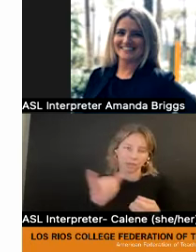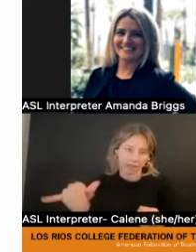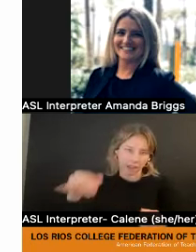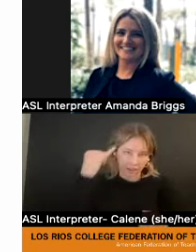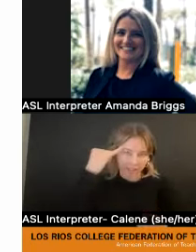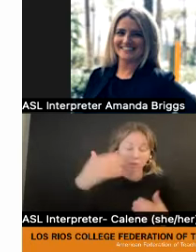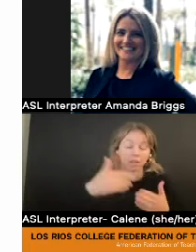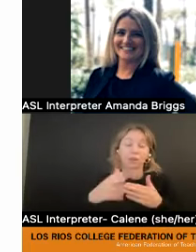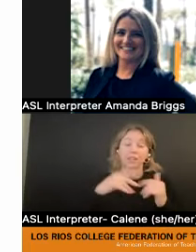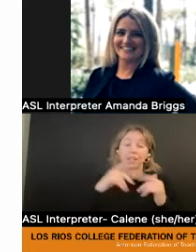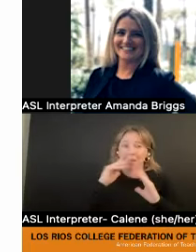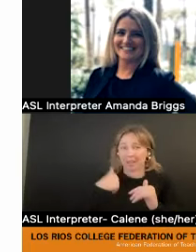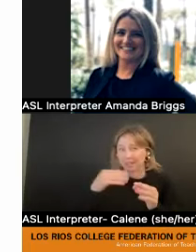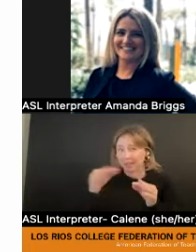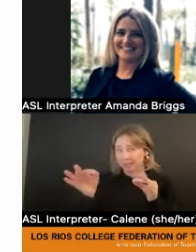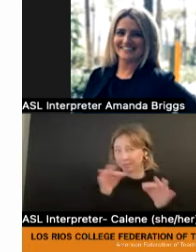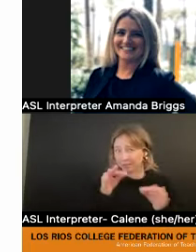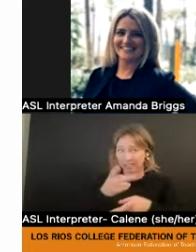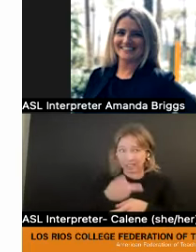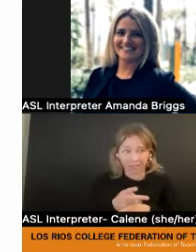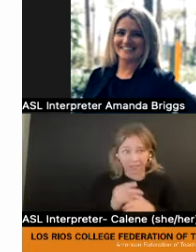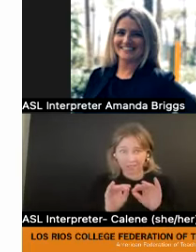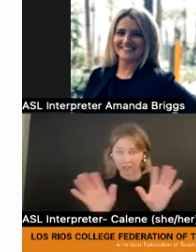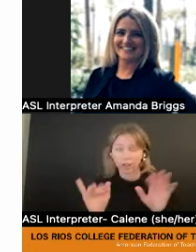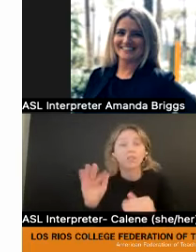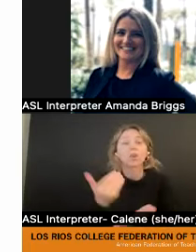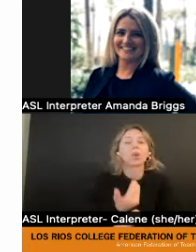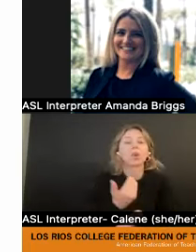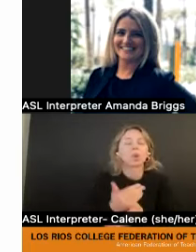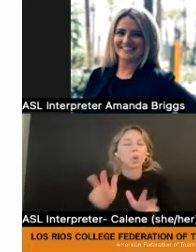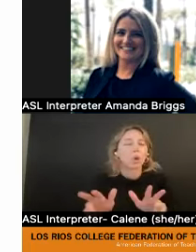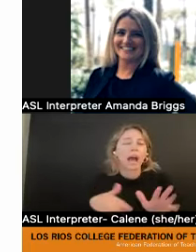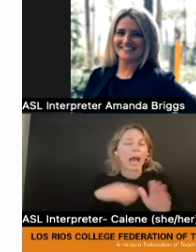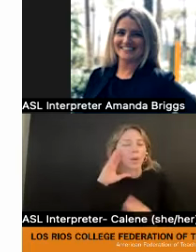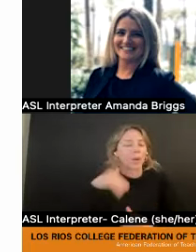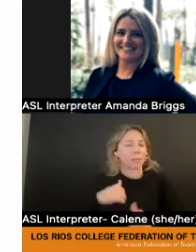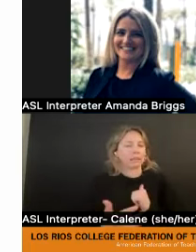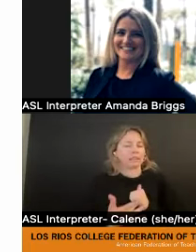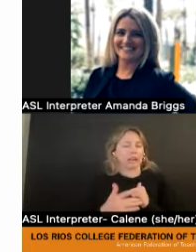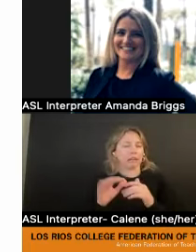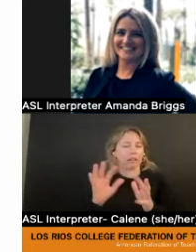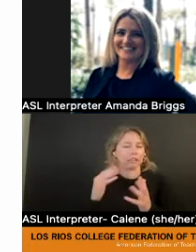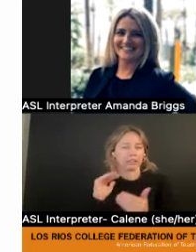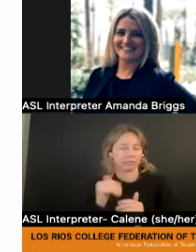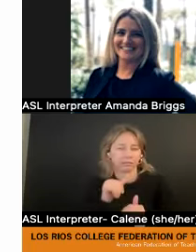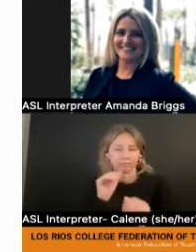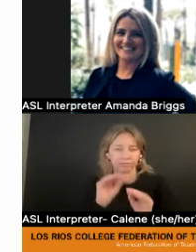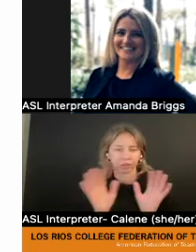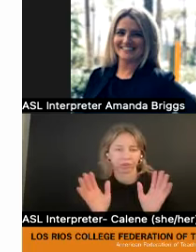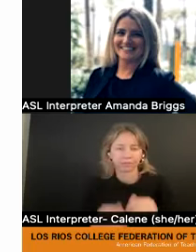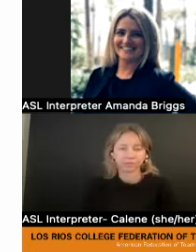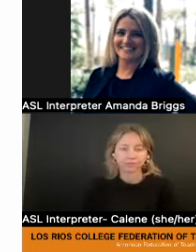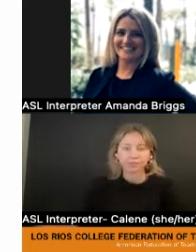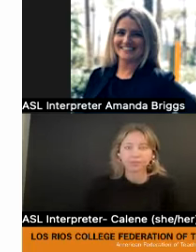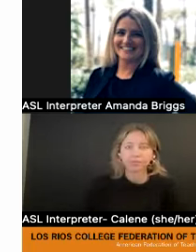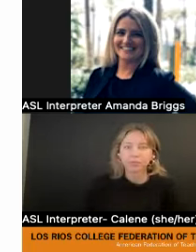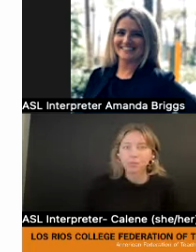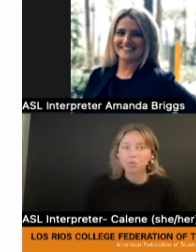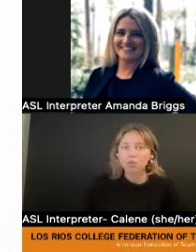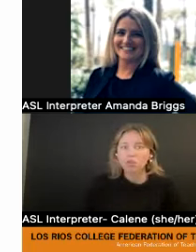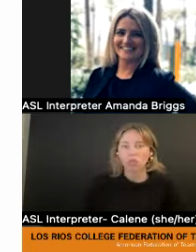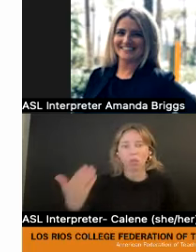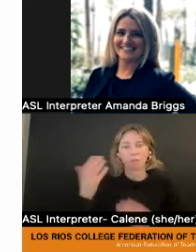that I explained that carefully enough. If you're new to it, it might be kind of technical. And a couple of things I want to note. One is that they put